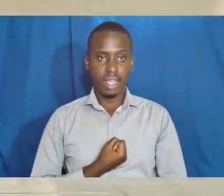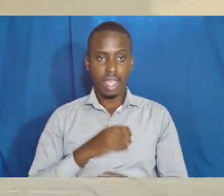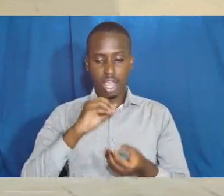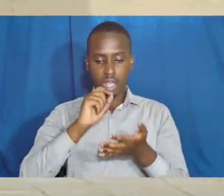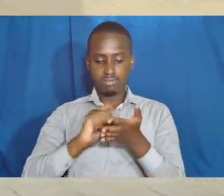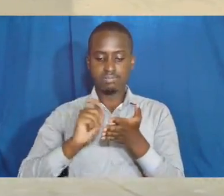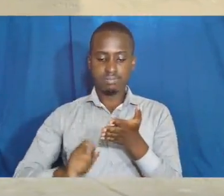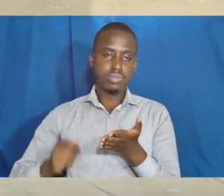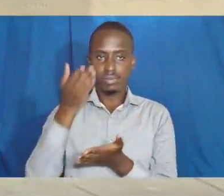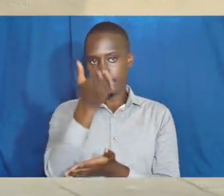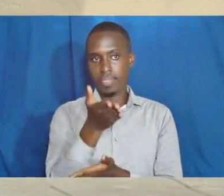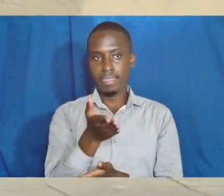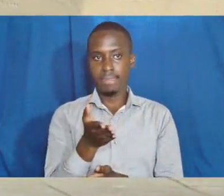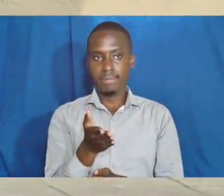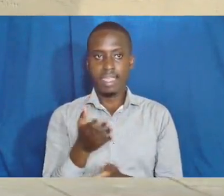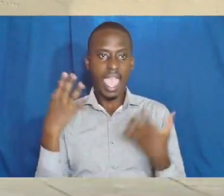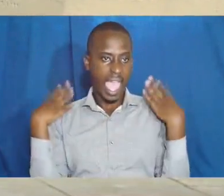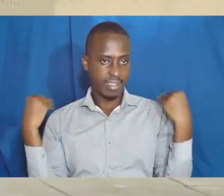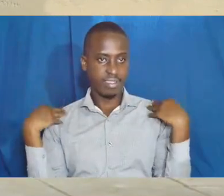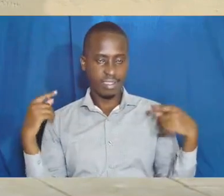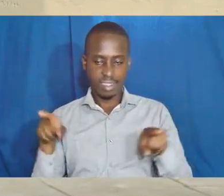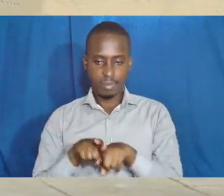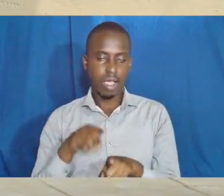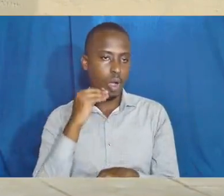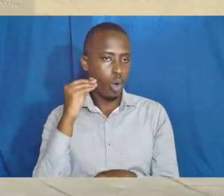this exercise as homework?